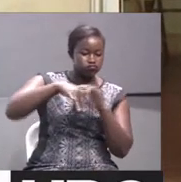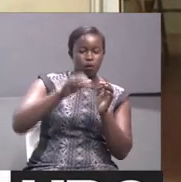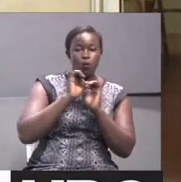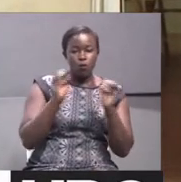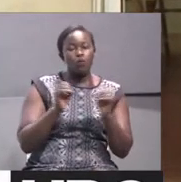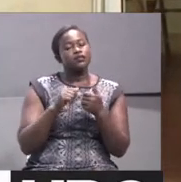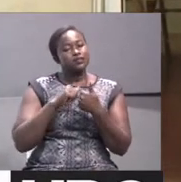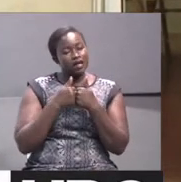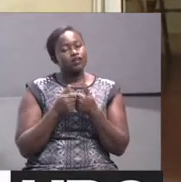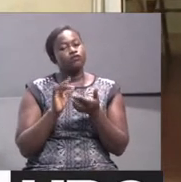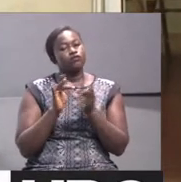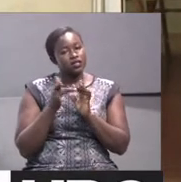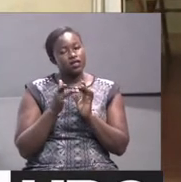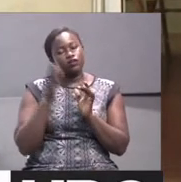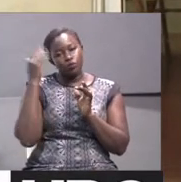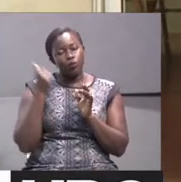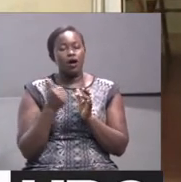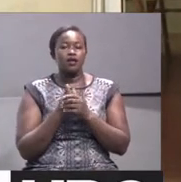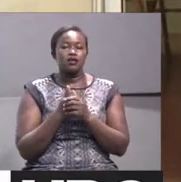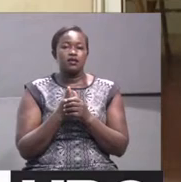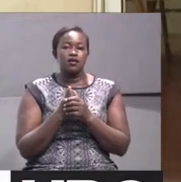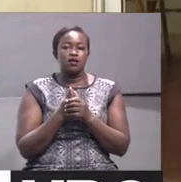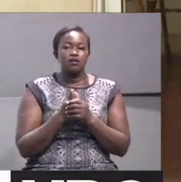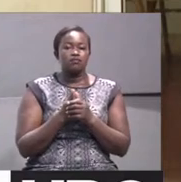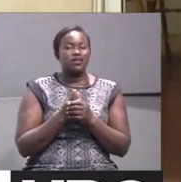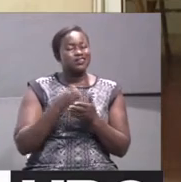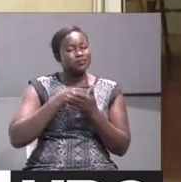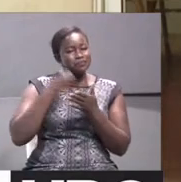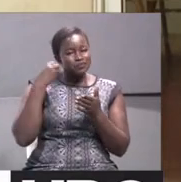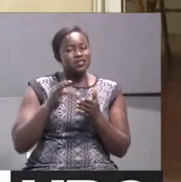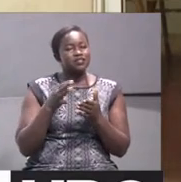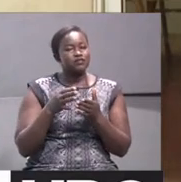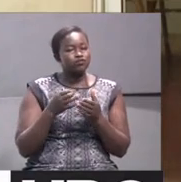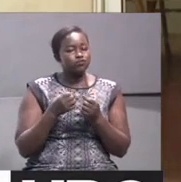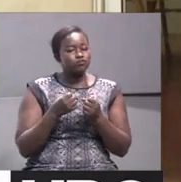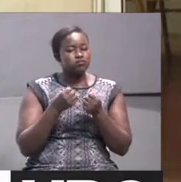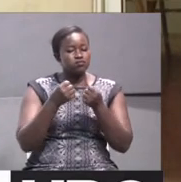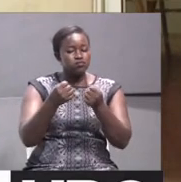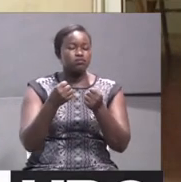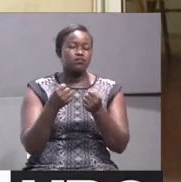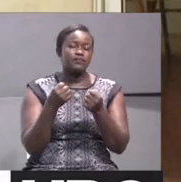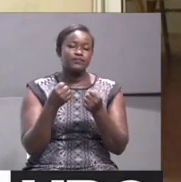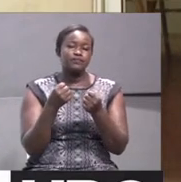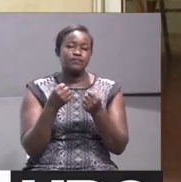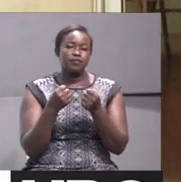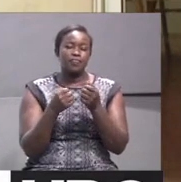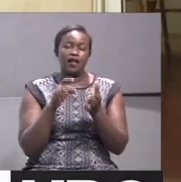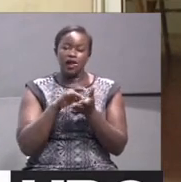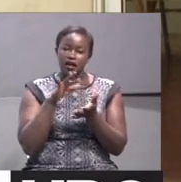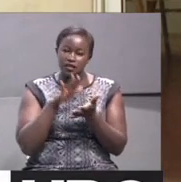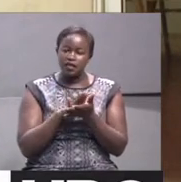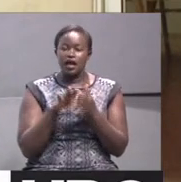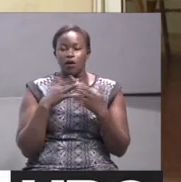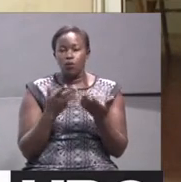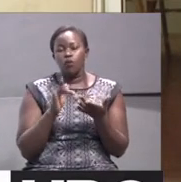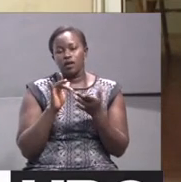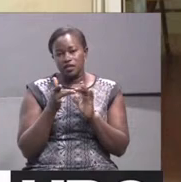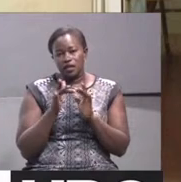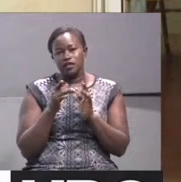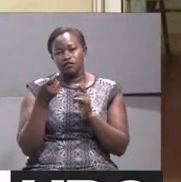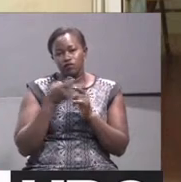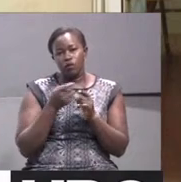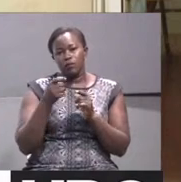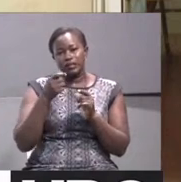costs because of the cost of transportation of this, of this data or internet from the